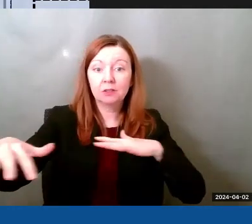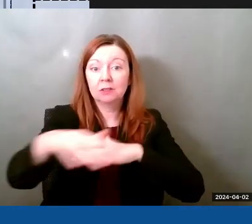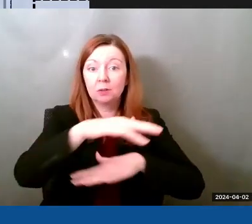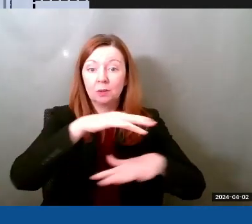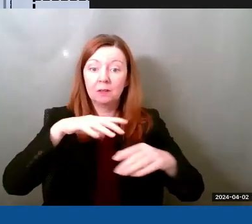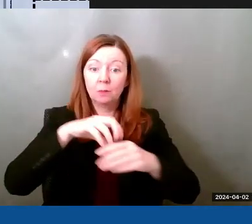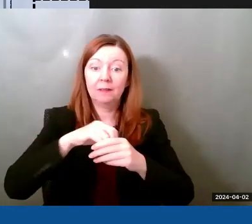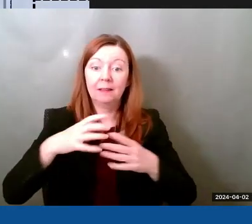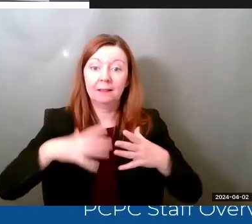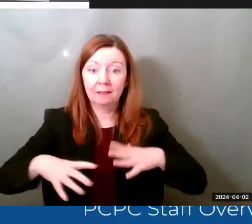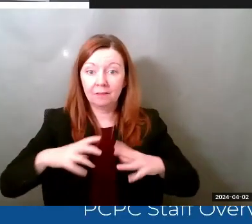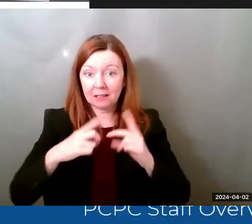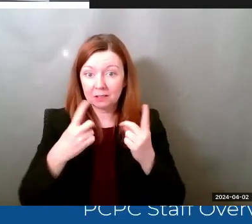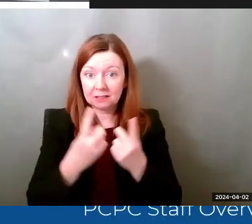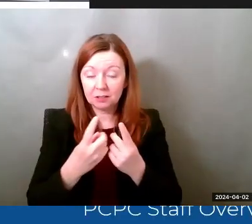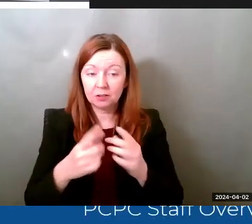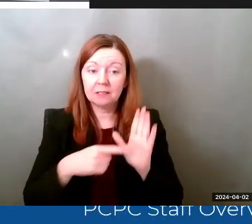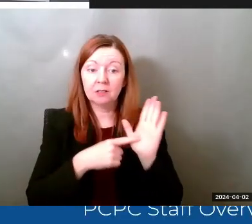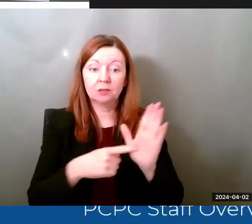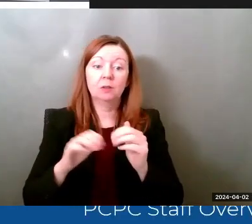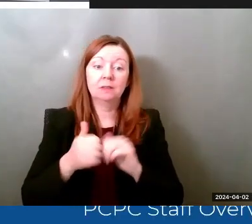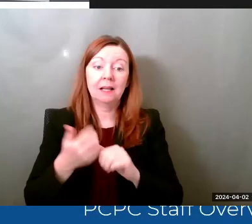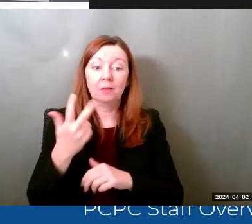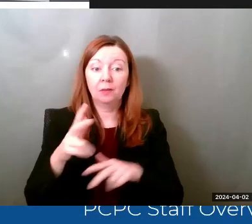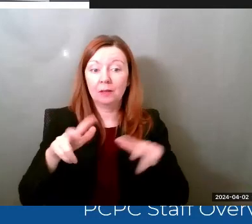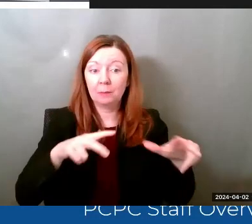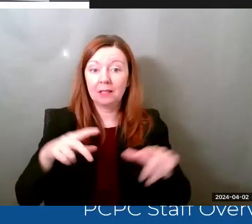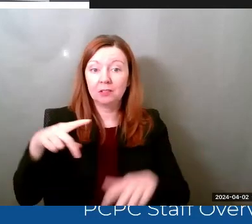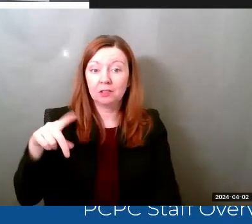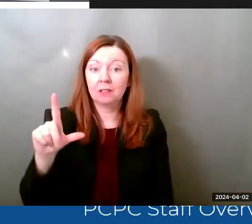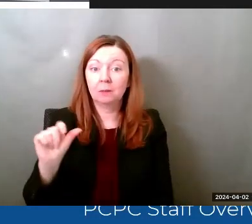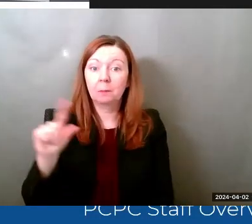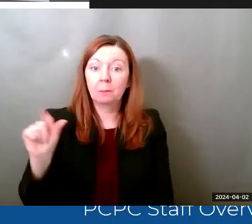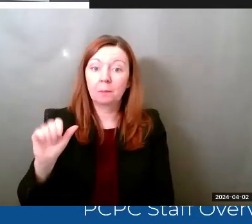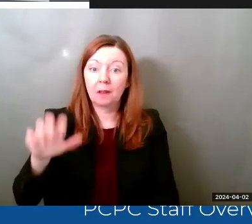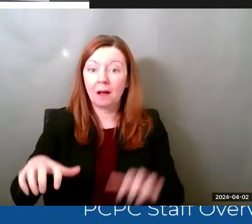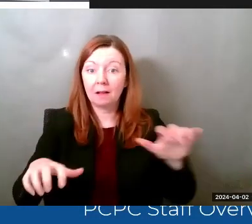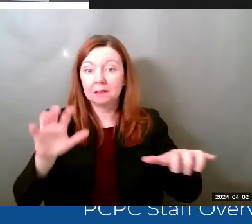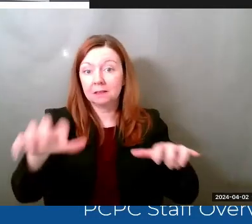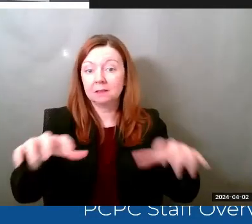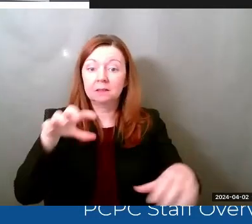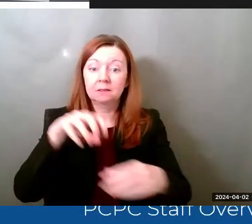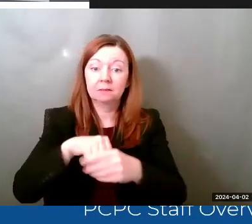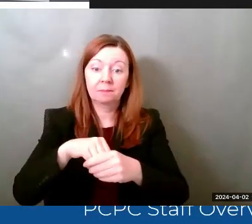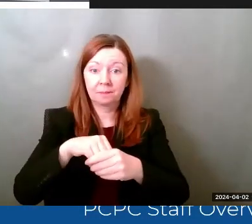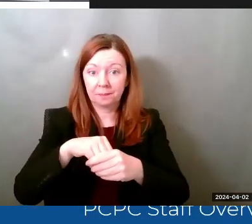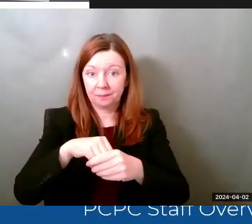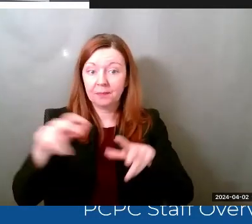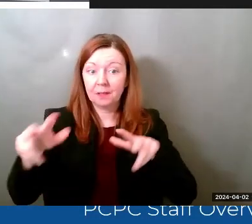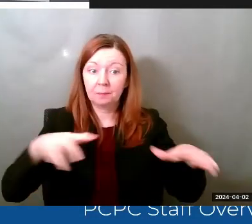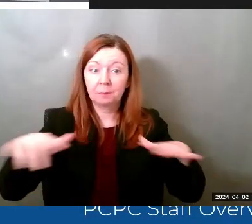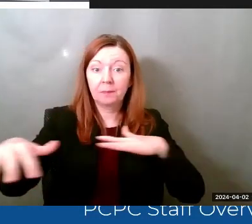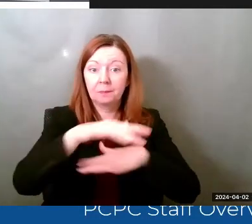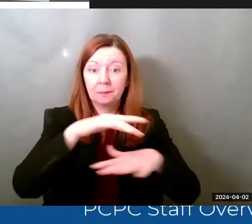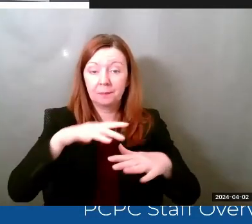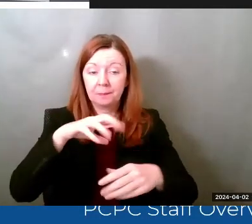within the Fashion District and shows how the 3 pedestrian plazas will be incorporated into the pedestrian